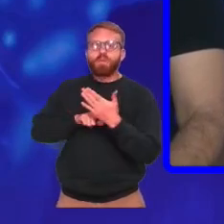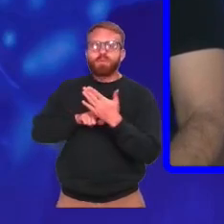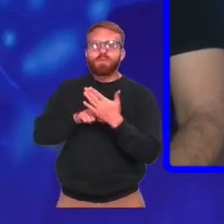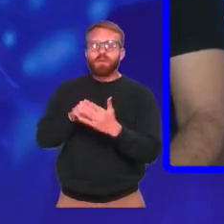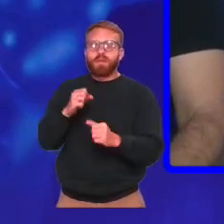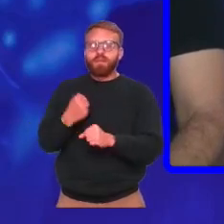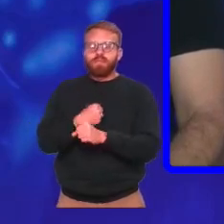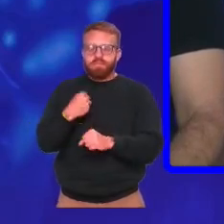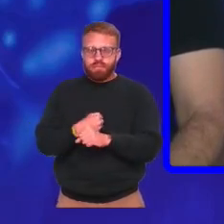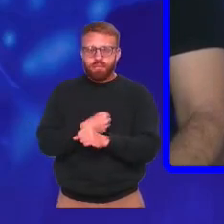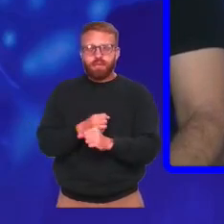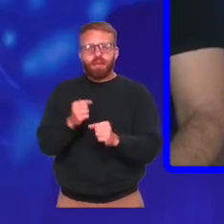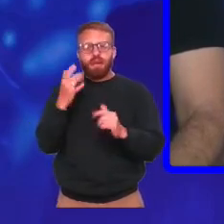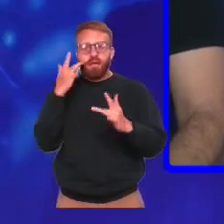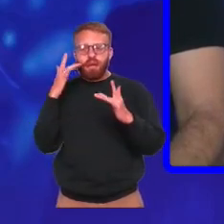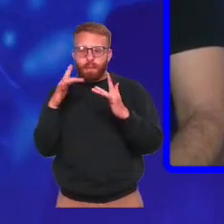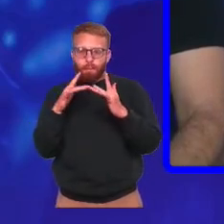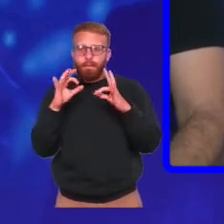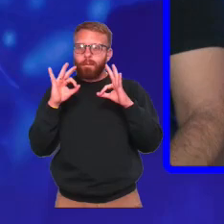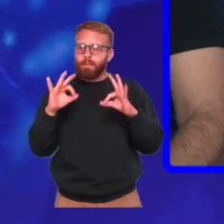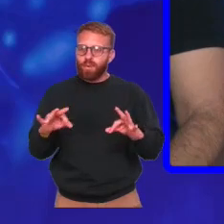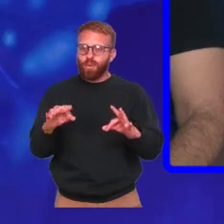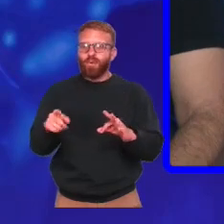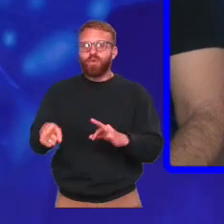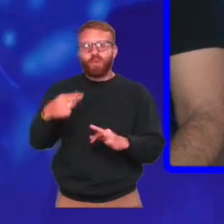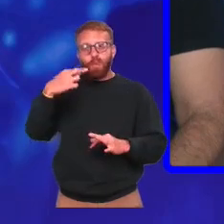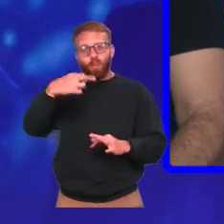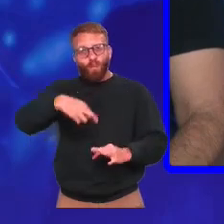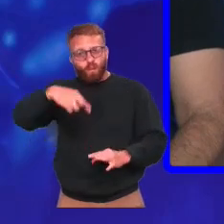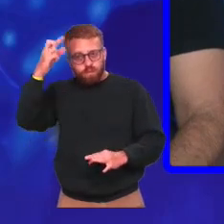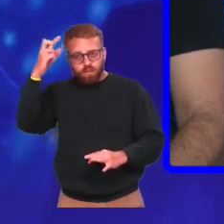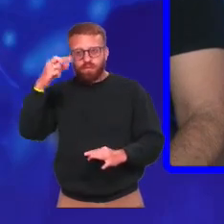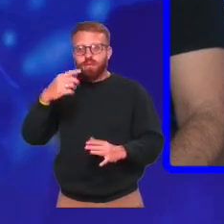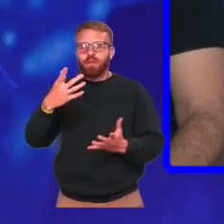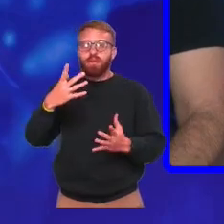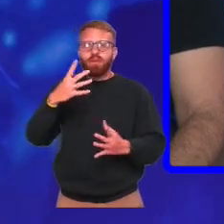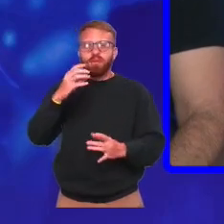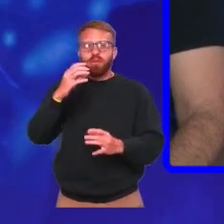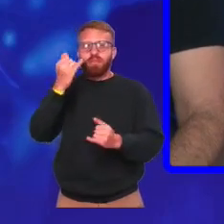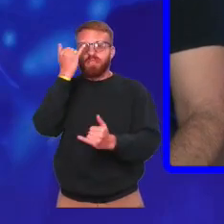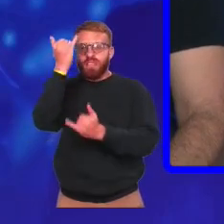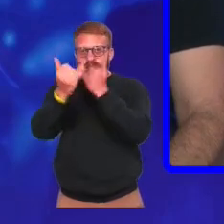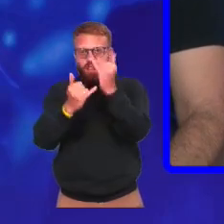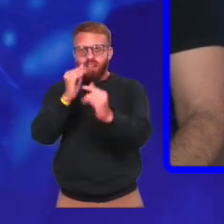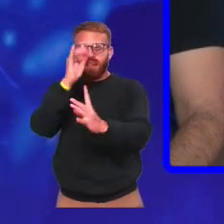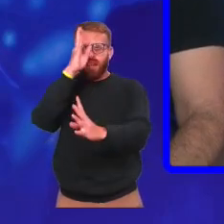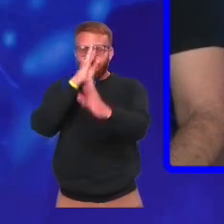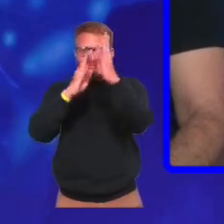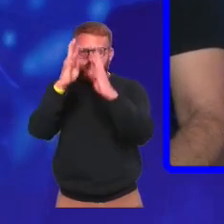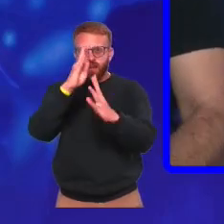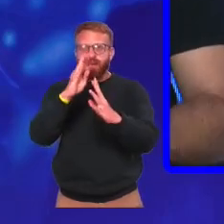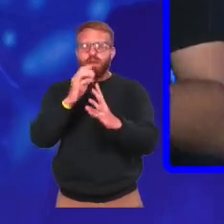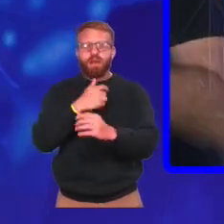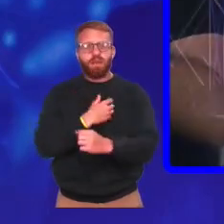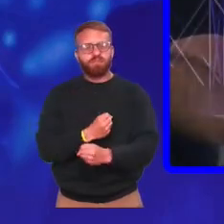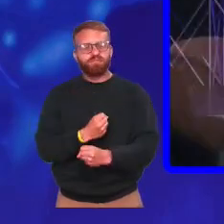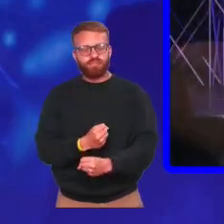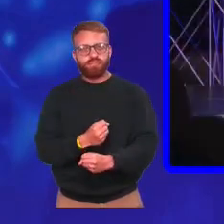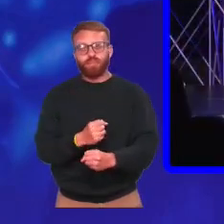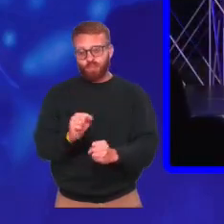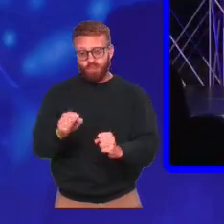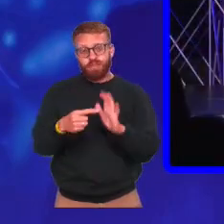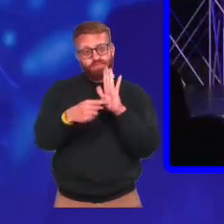professional, and you put really creative, really awesome stuff out there, and people will notice.